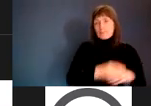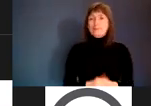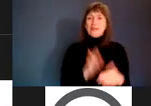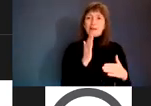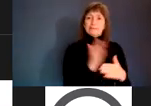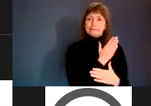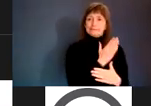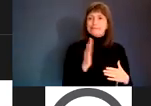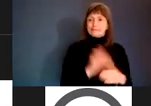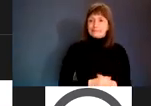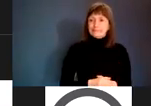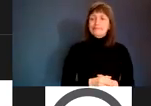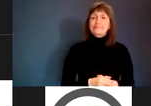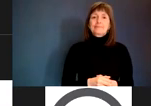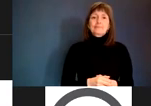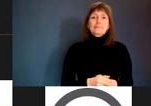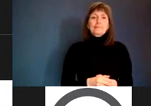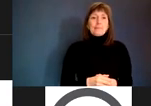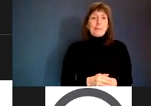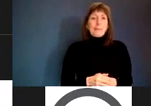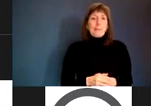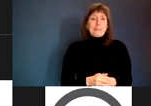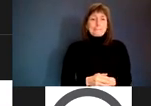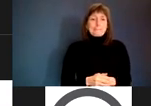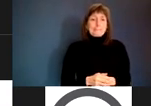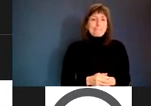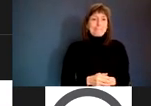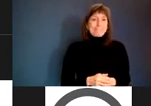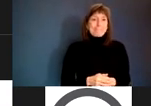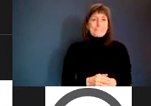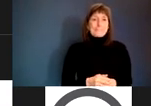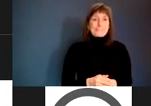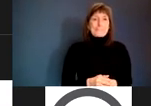any changes in capacity are sort of met with changes in the person's status, we'll say.